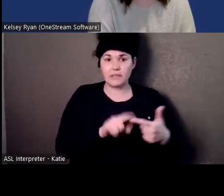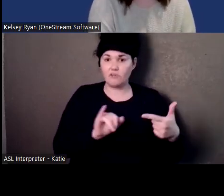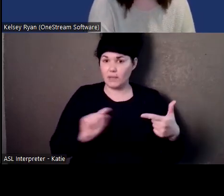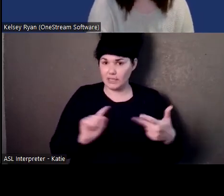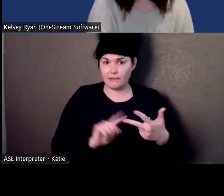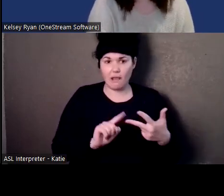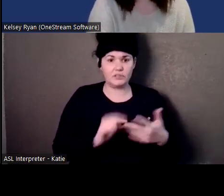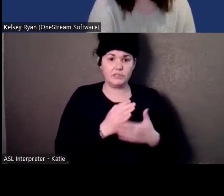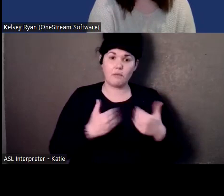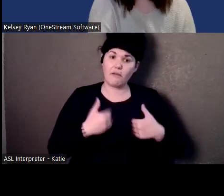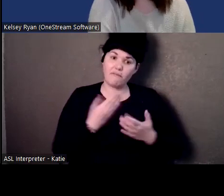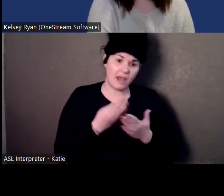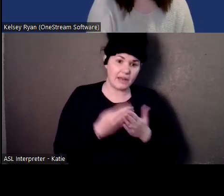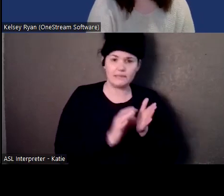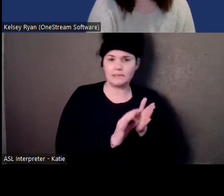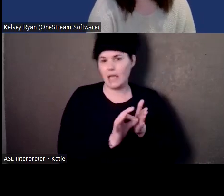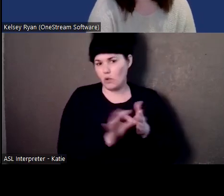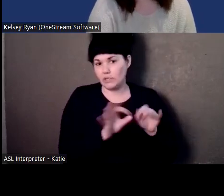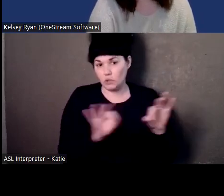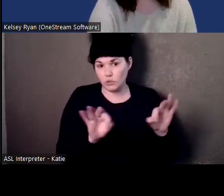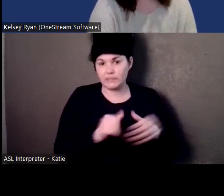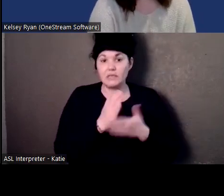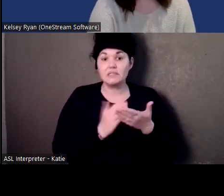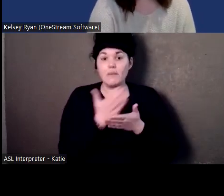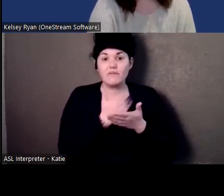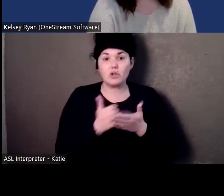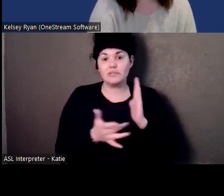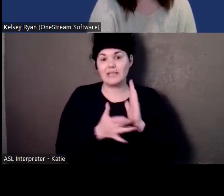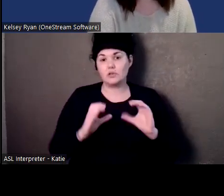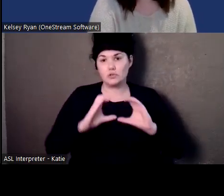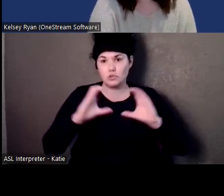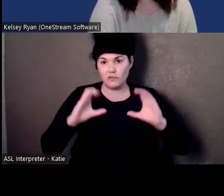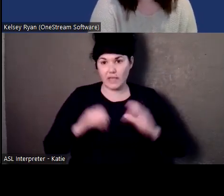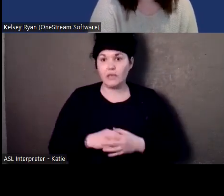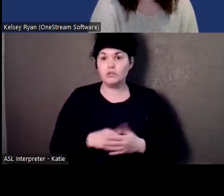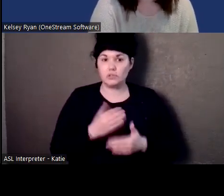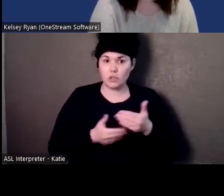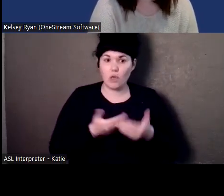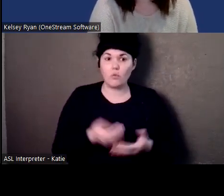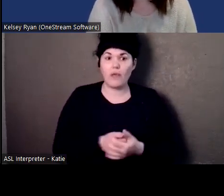finance and accounting degrees, or some have earned technical certifications along the way.